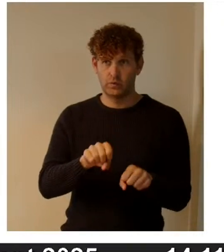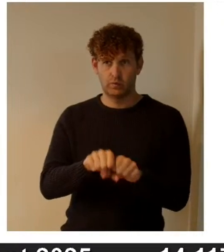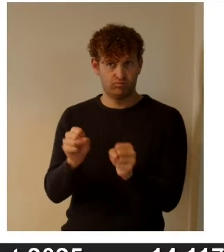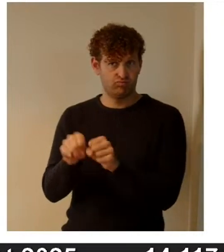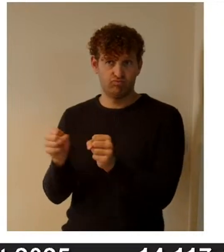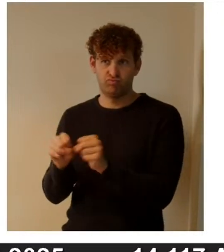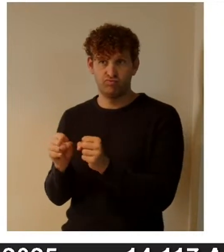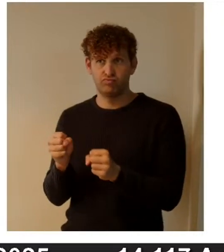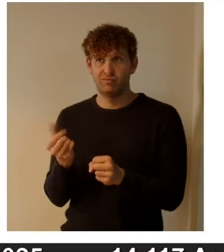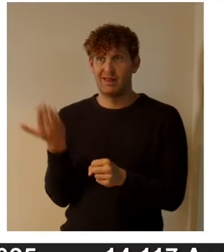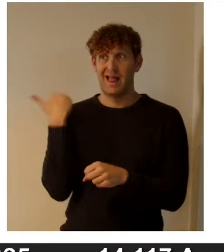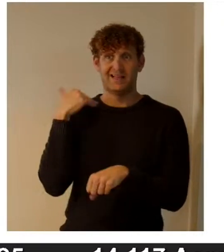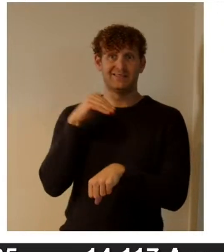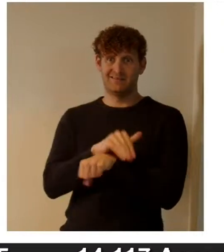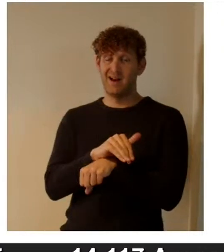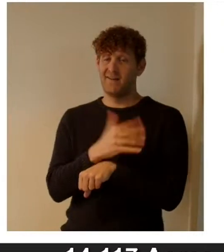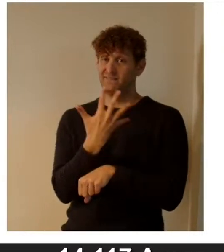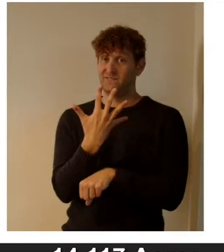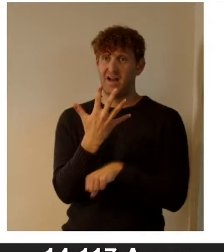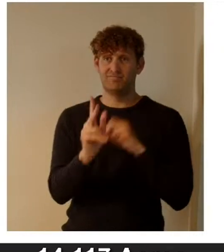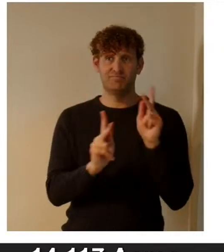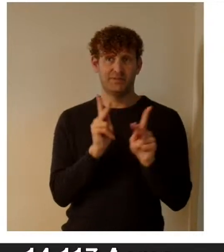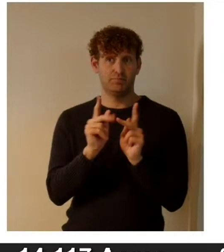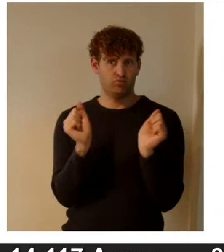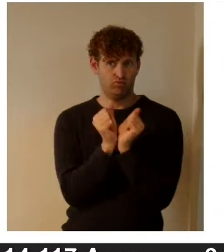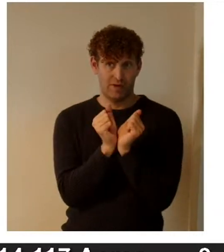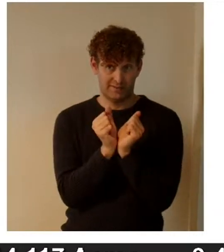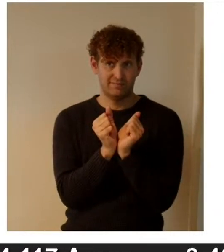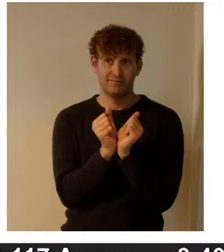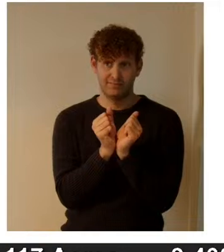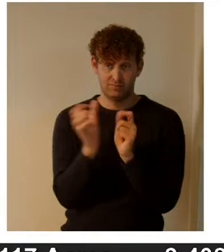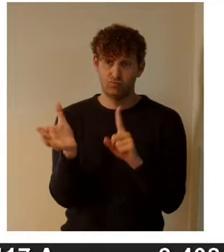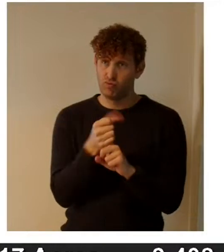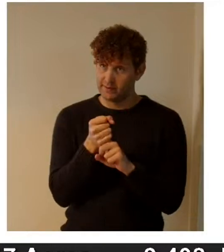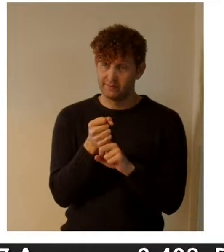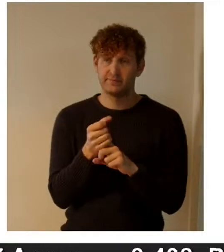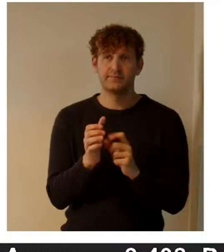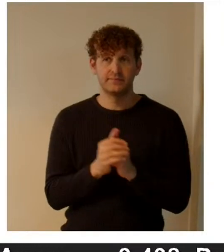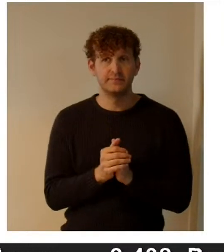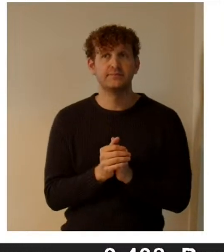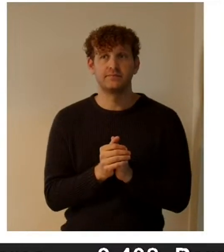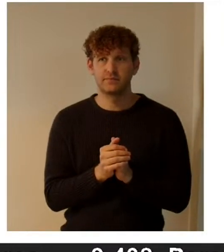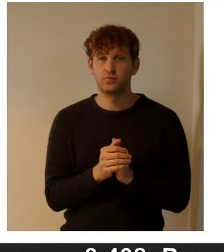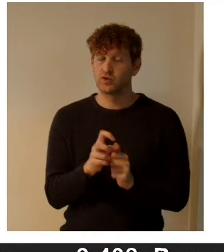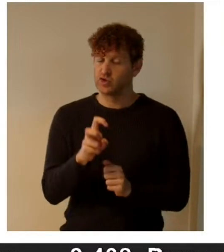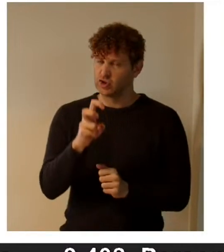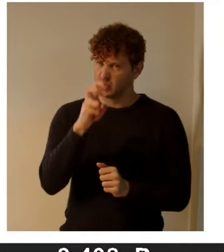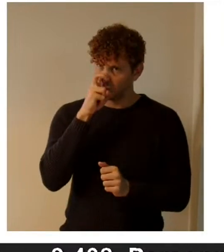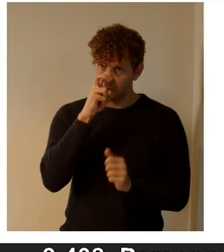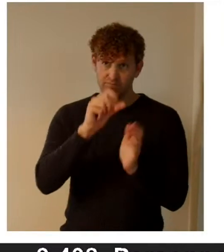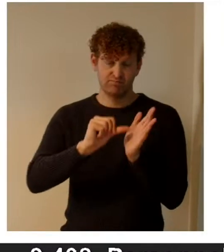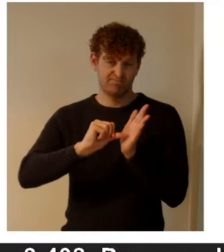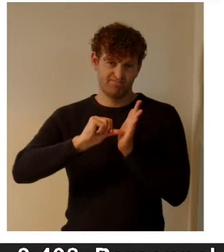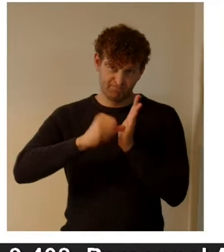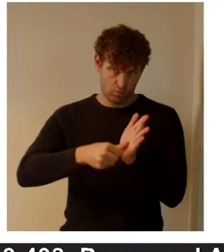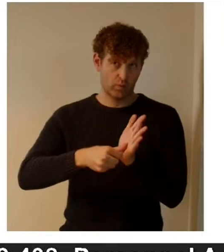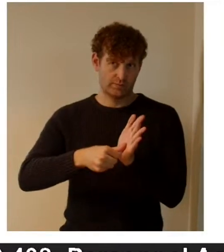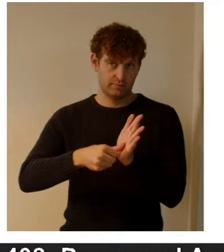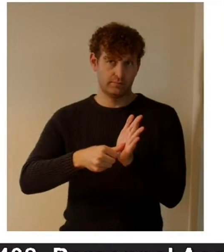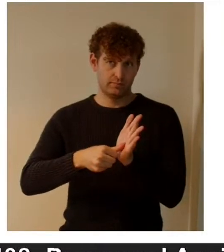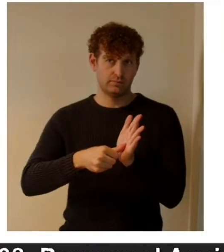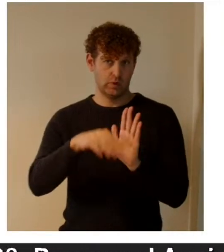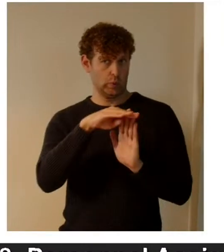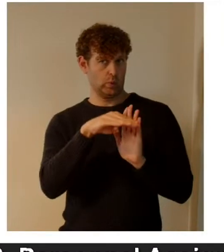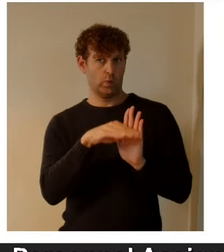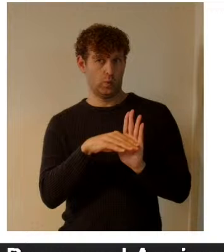made. Just last night alone, 5 arrests. So we are strictly enforcing the curfew, and we ask